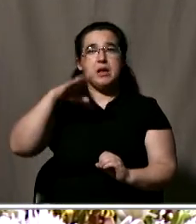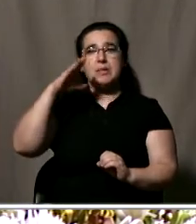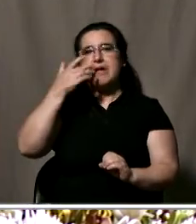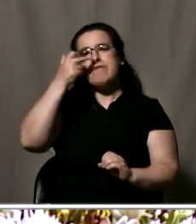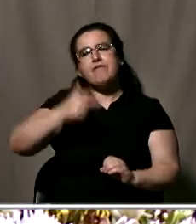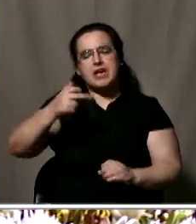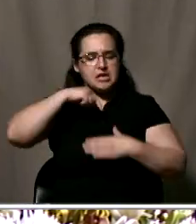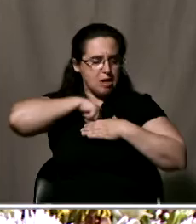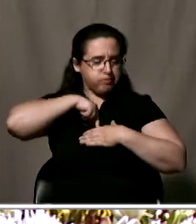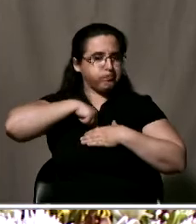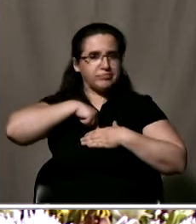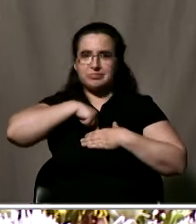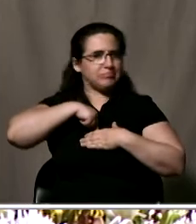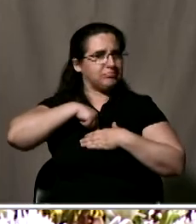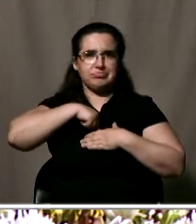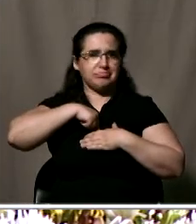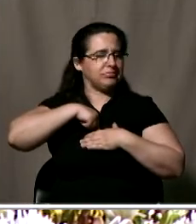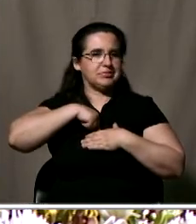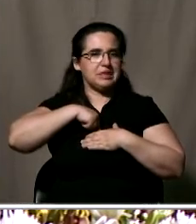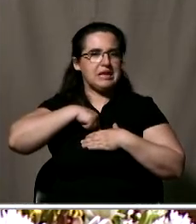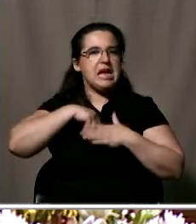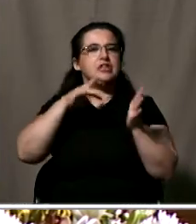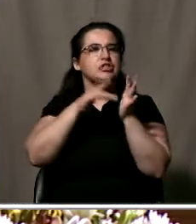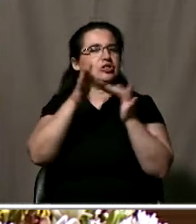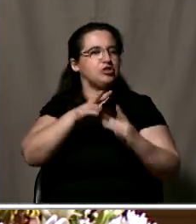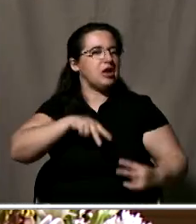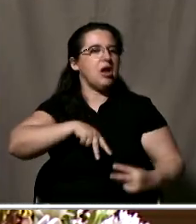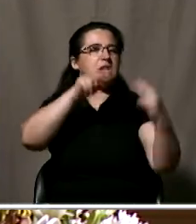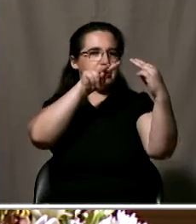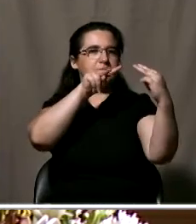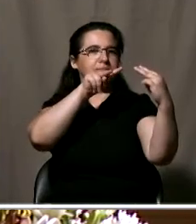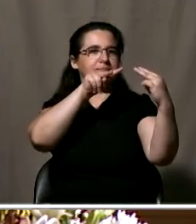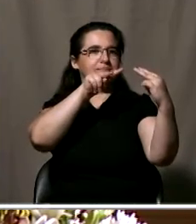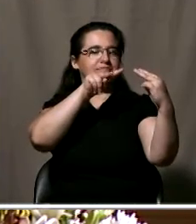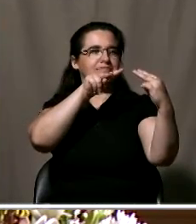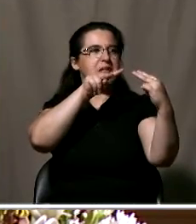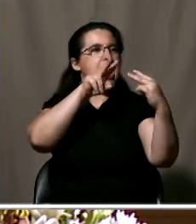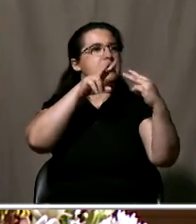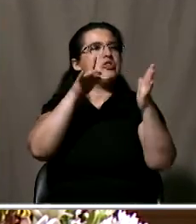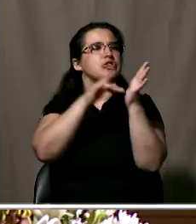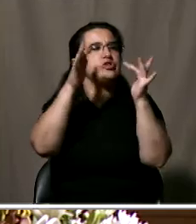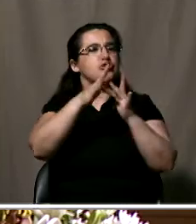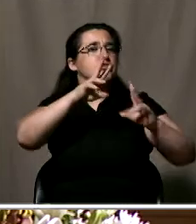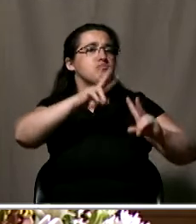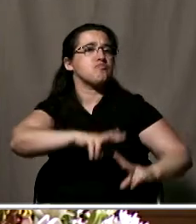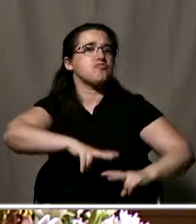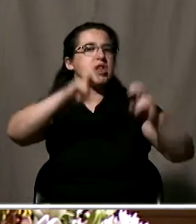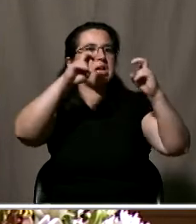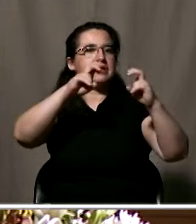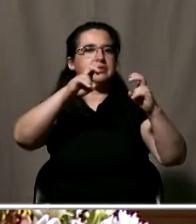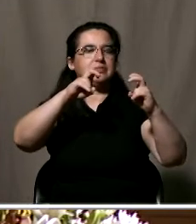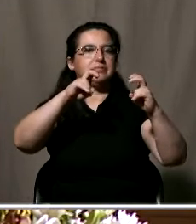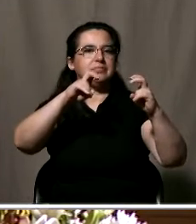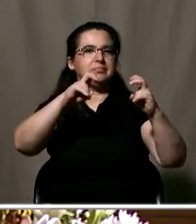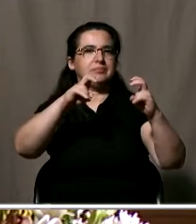que ele tinha dentro dele. He looked to Jesus. Ele olhou para Jesus. And he found in Jesus. E ele encontrou em Jesus one who was